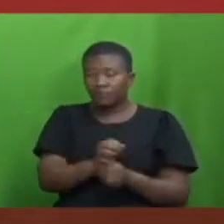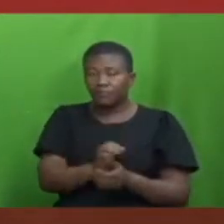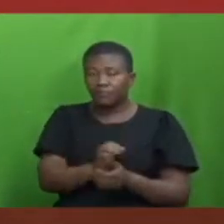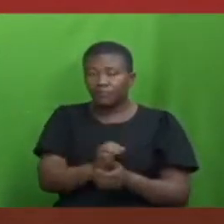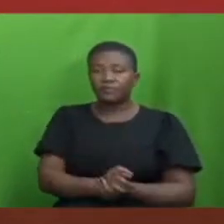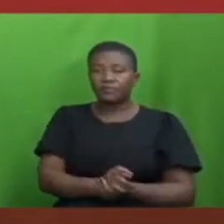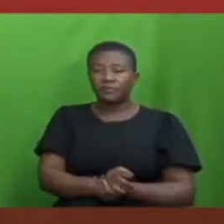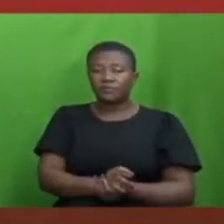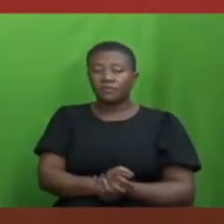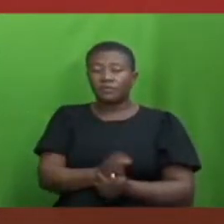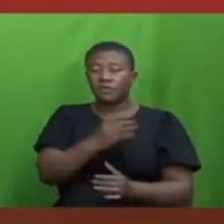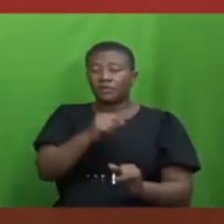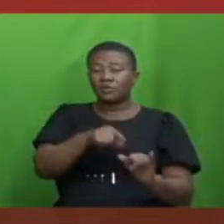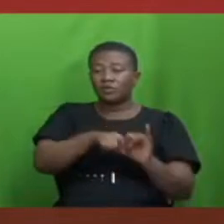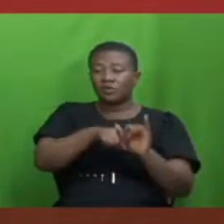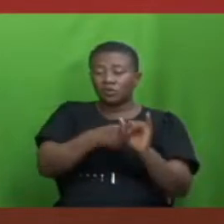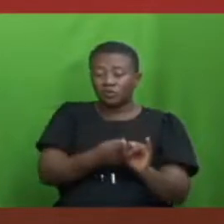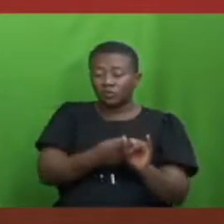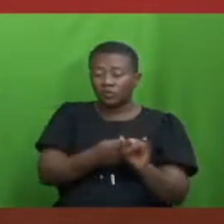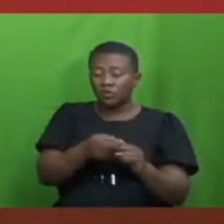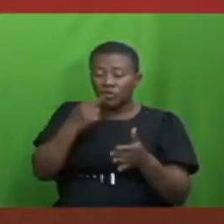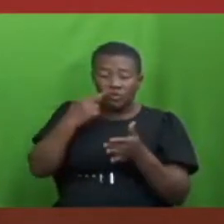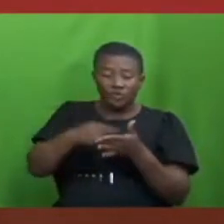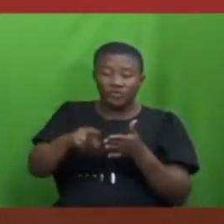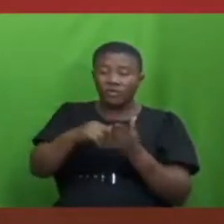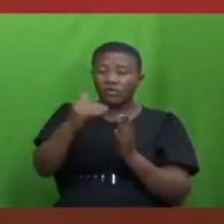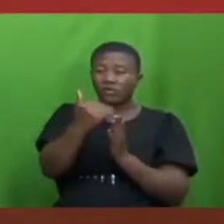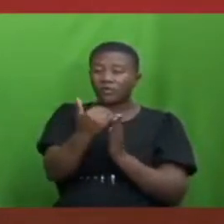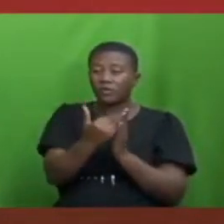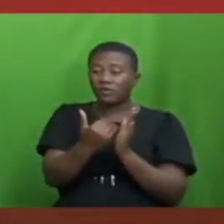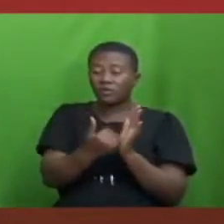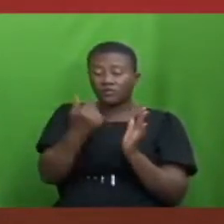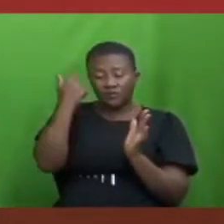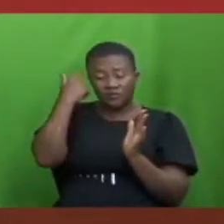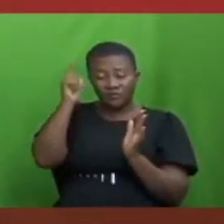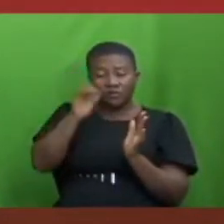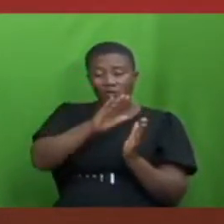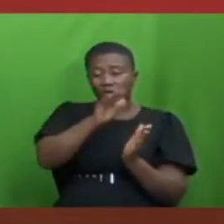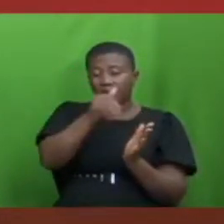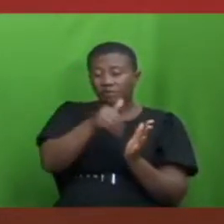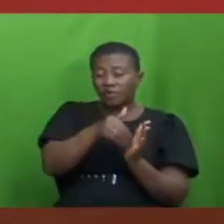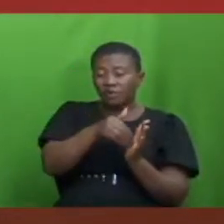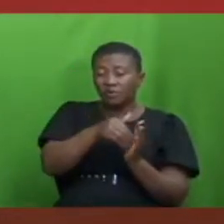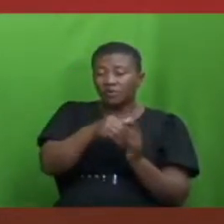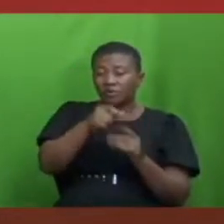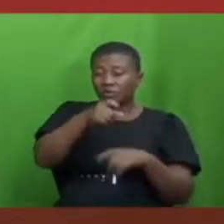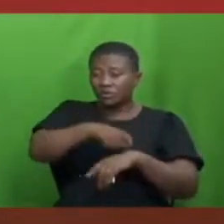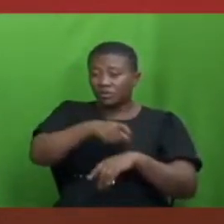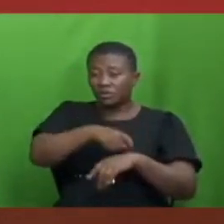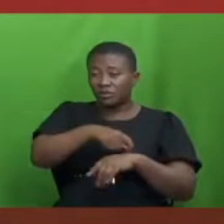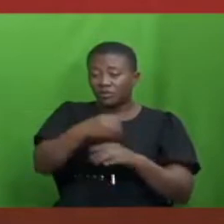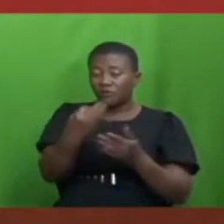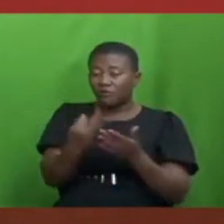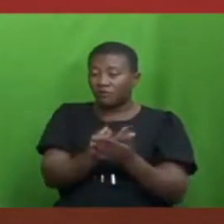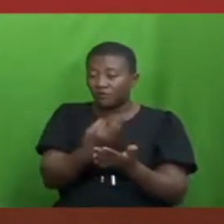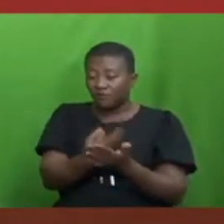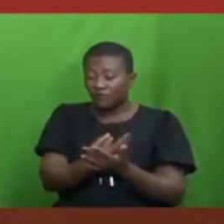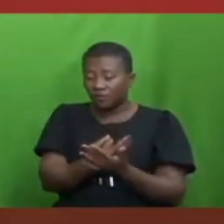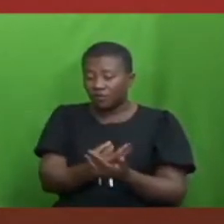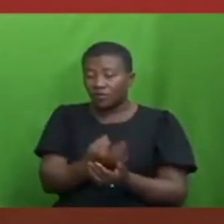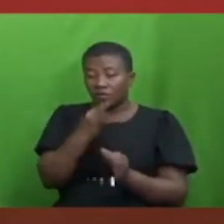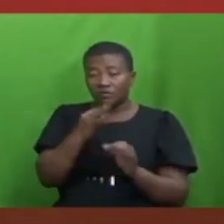the implication of the revised budget outlook for the medium-term fiscal and expenditure framework if